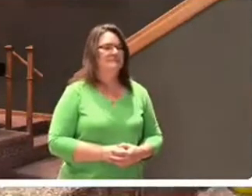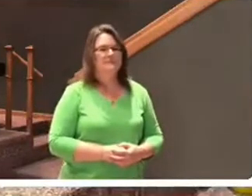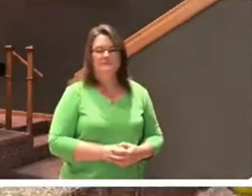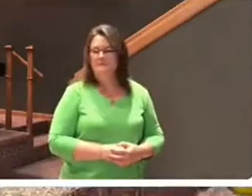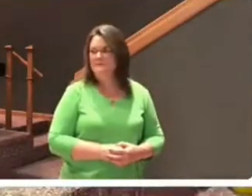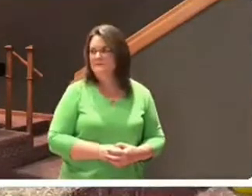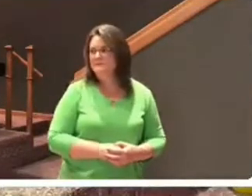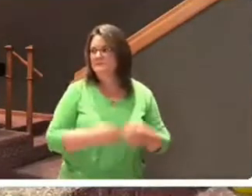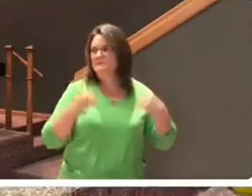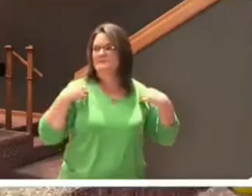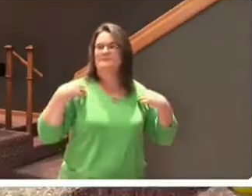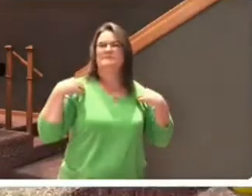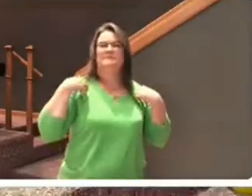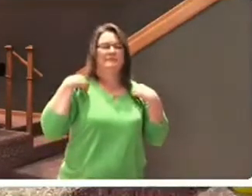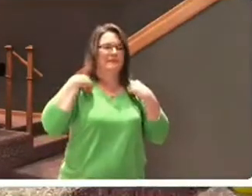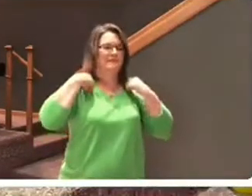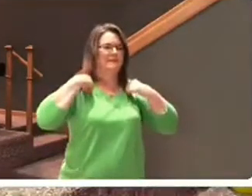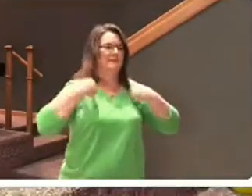That's just coincidence.